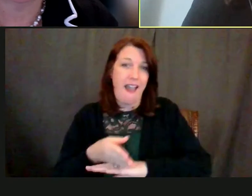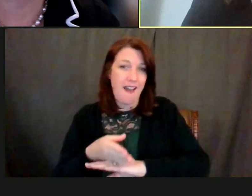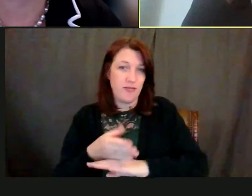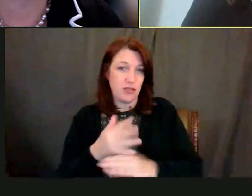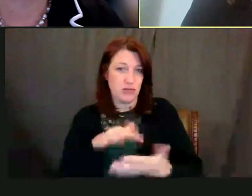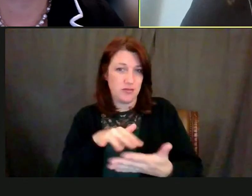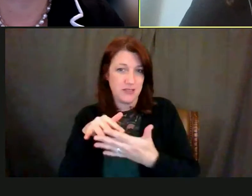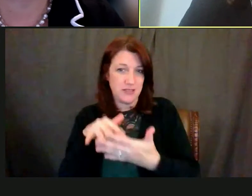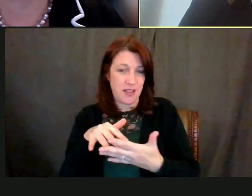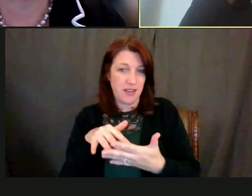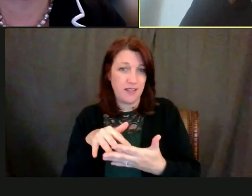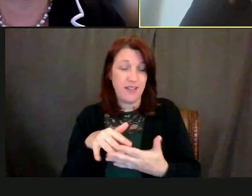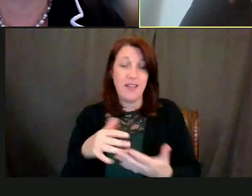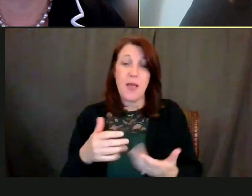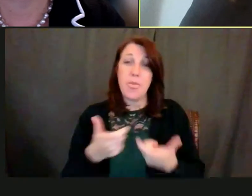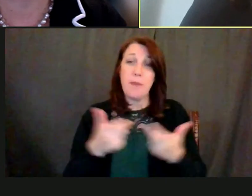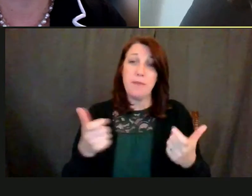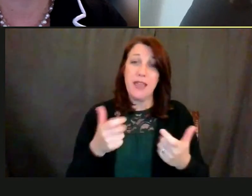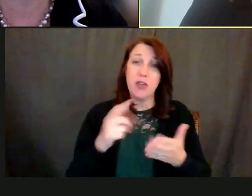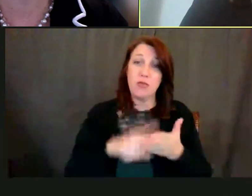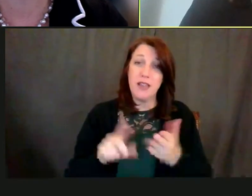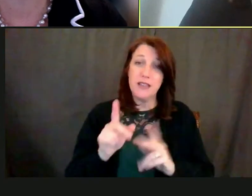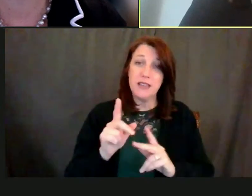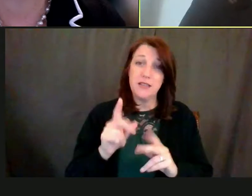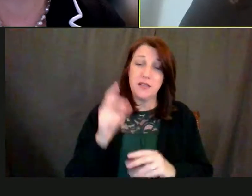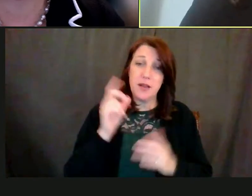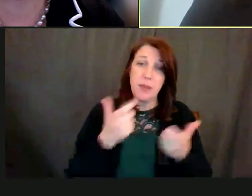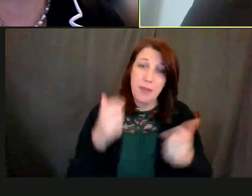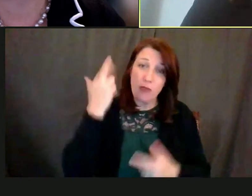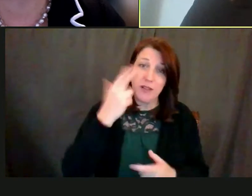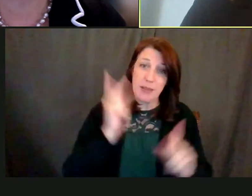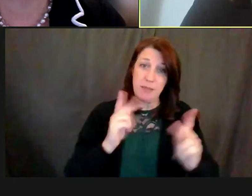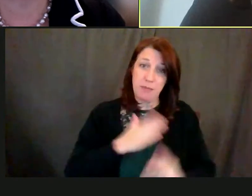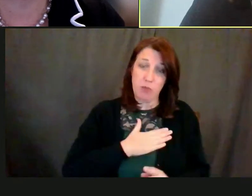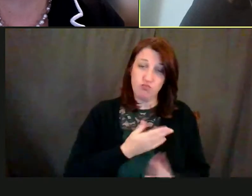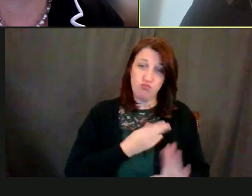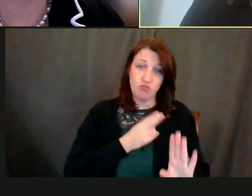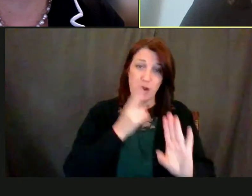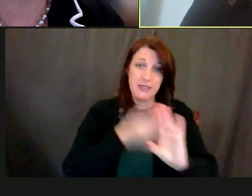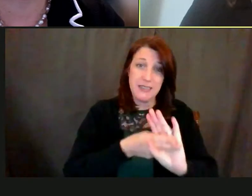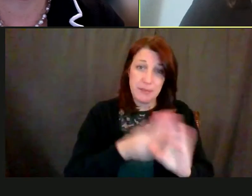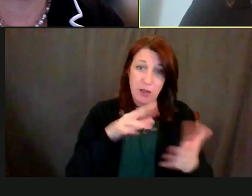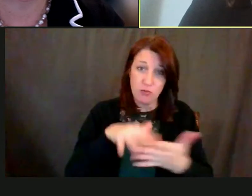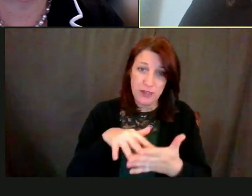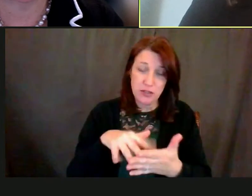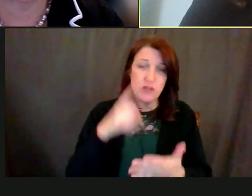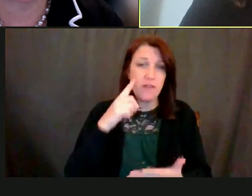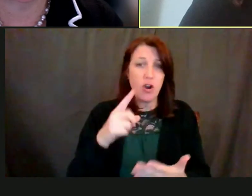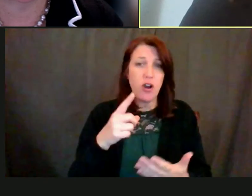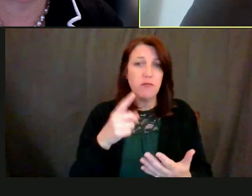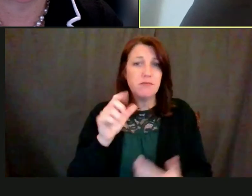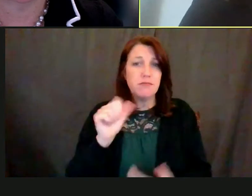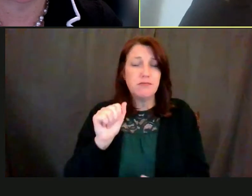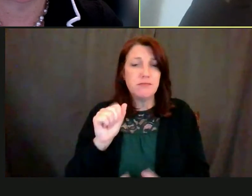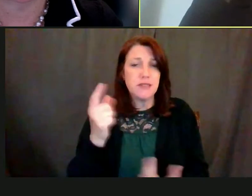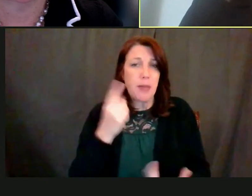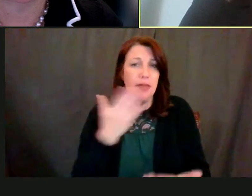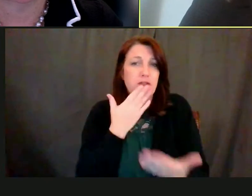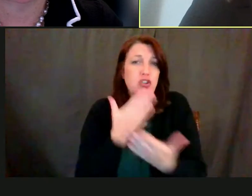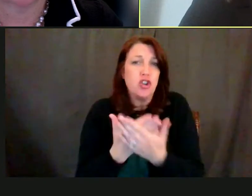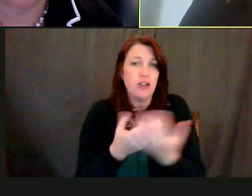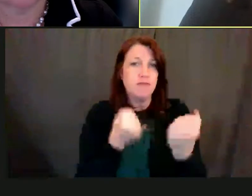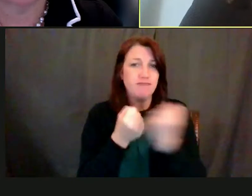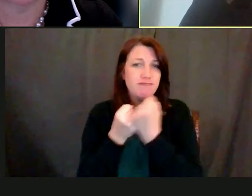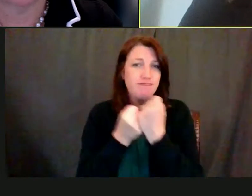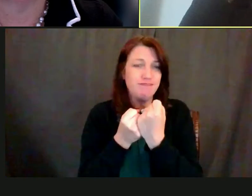main reason that people participate in research is altruism. They want to do something good, in the way that you go out to vote because